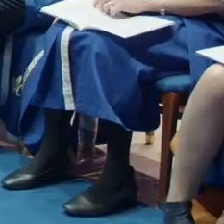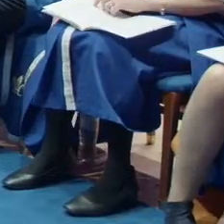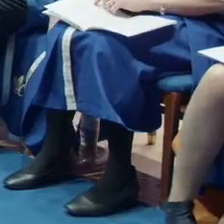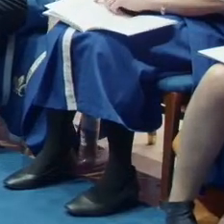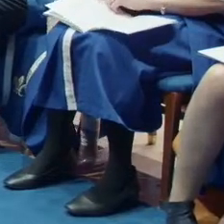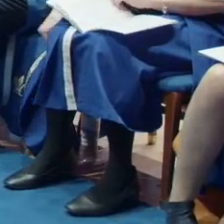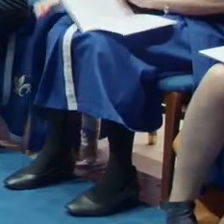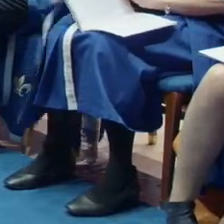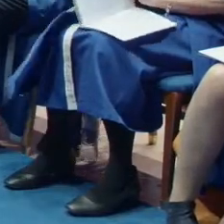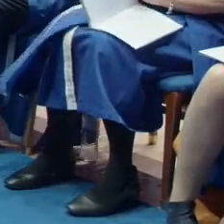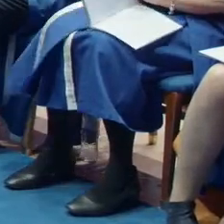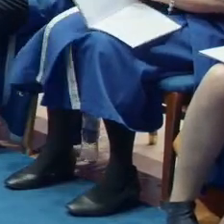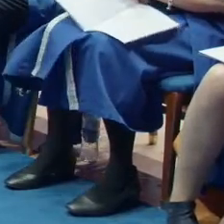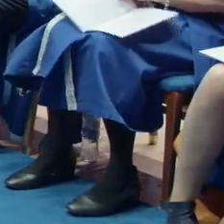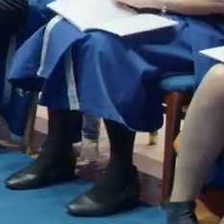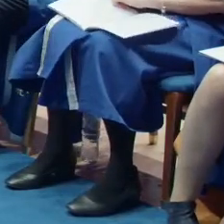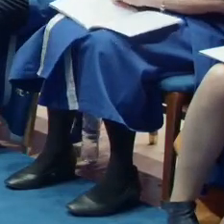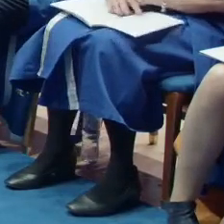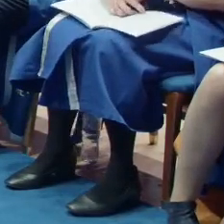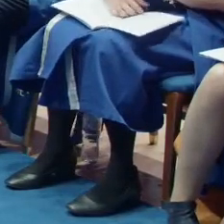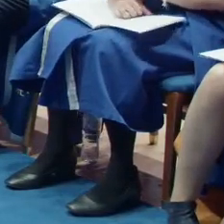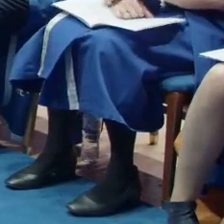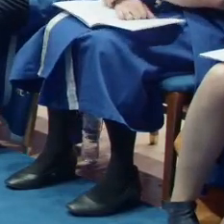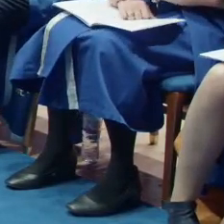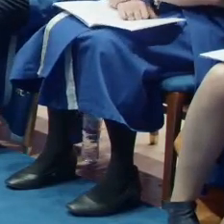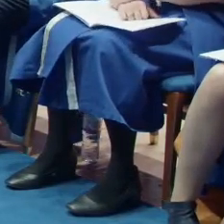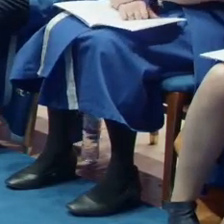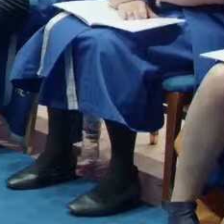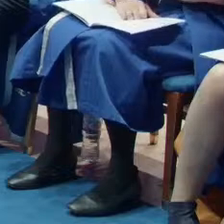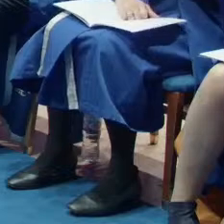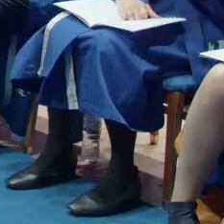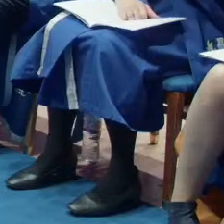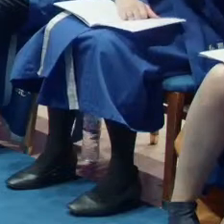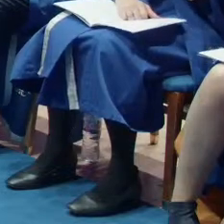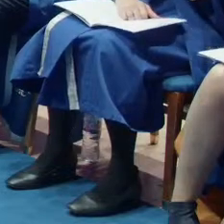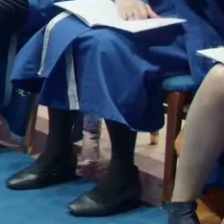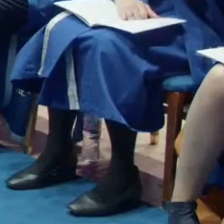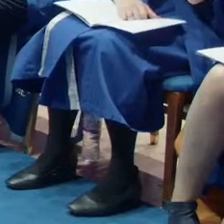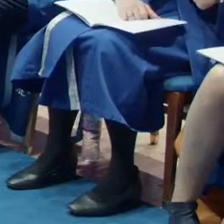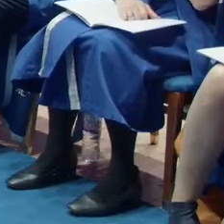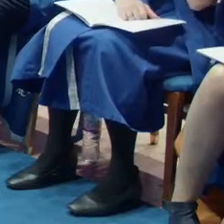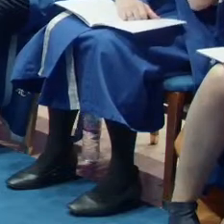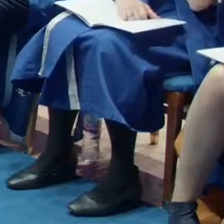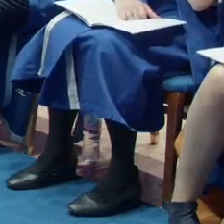upon Professor Marius Stavridis from the School of Life Sciences.